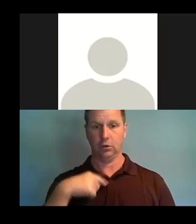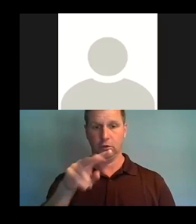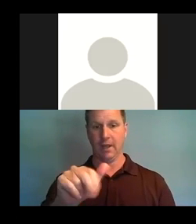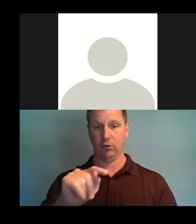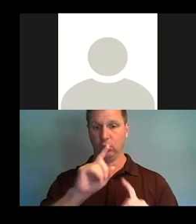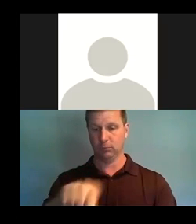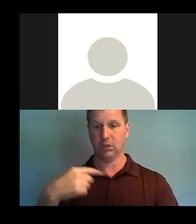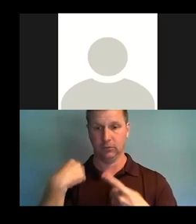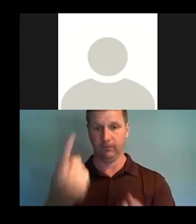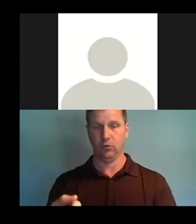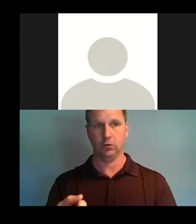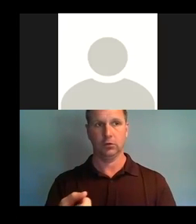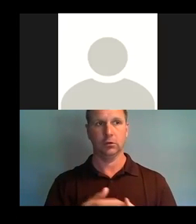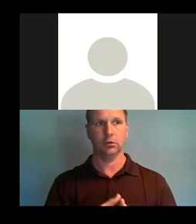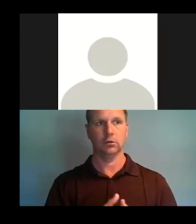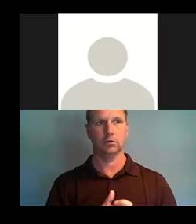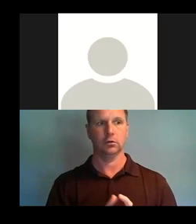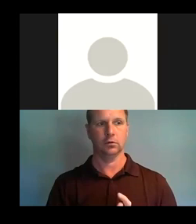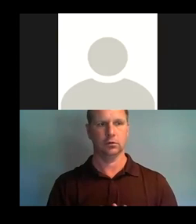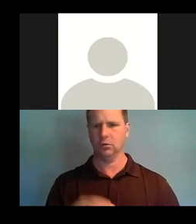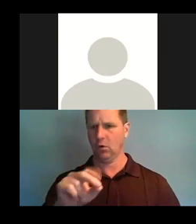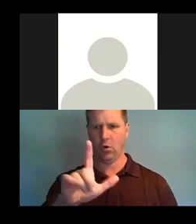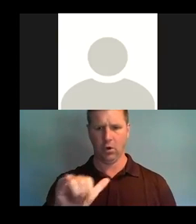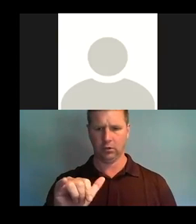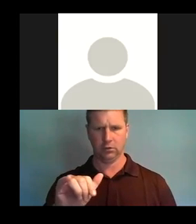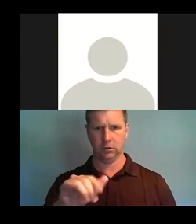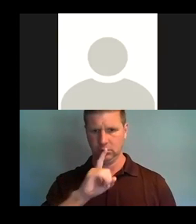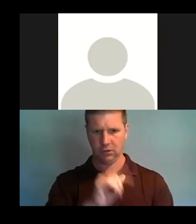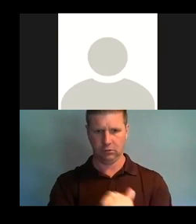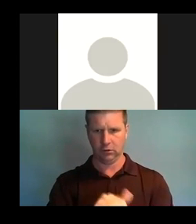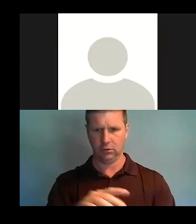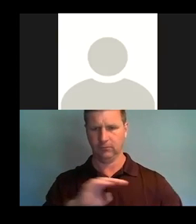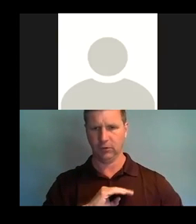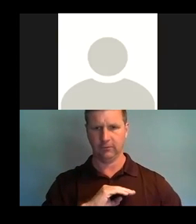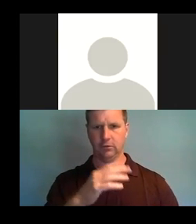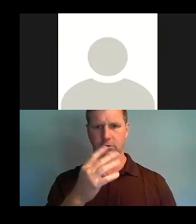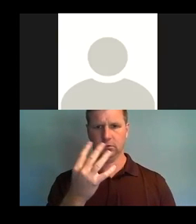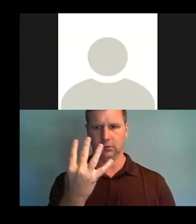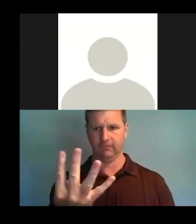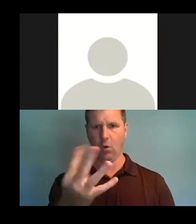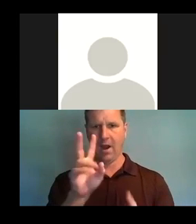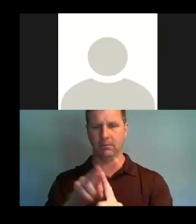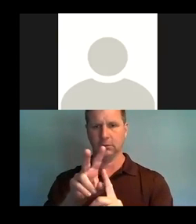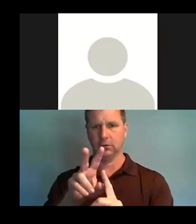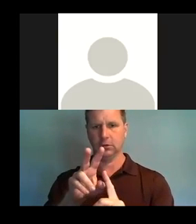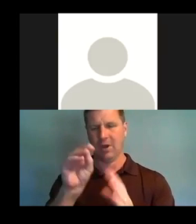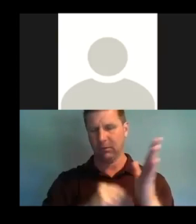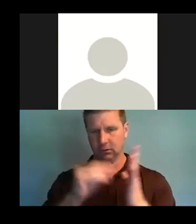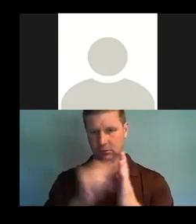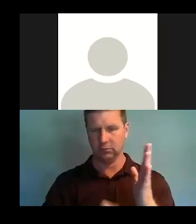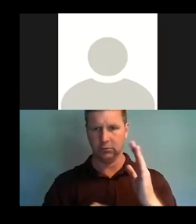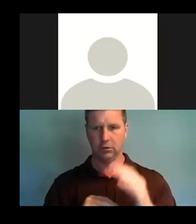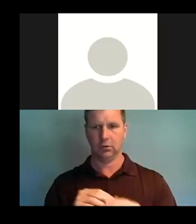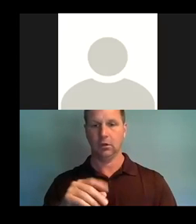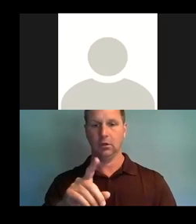so far year to date. We've only been able to actually fulfill four applications. The demand